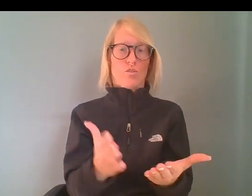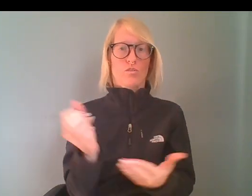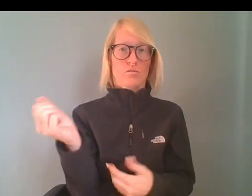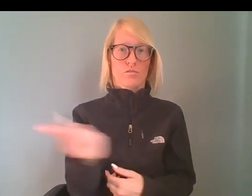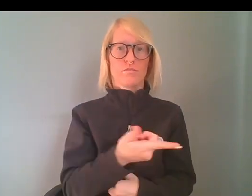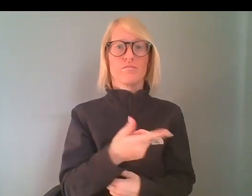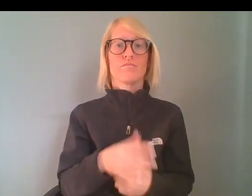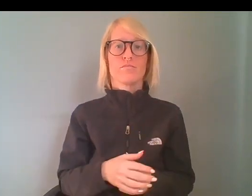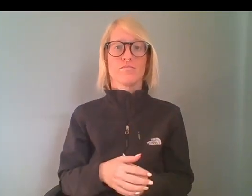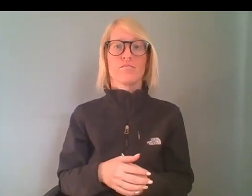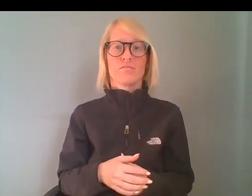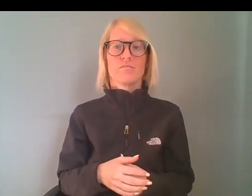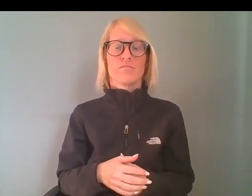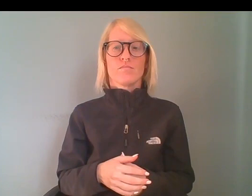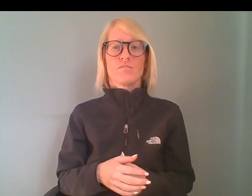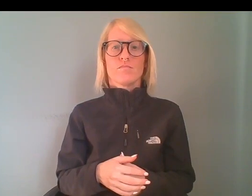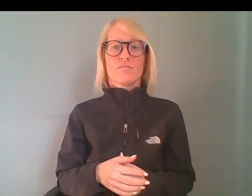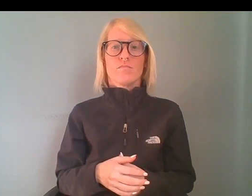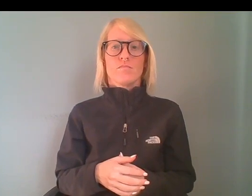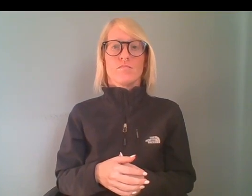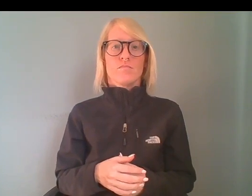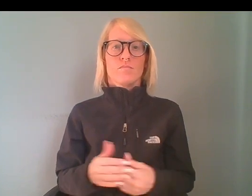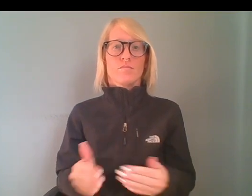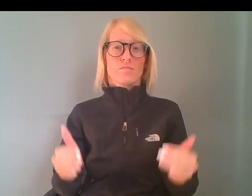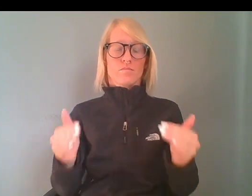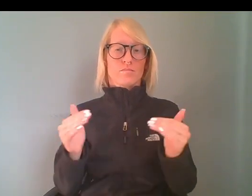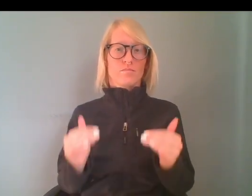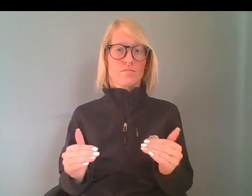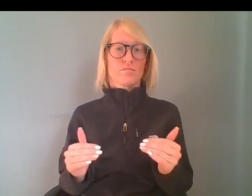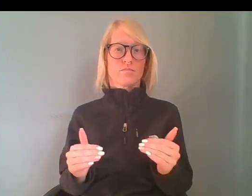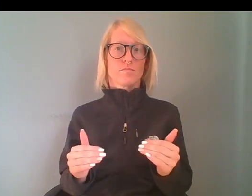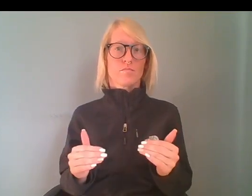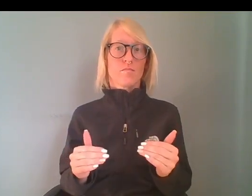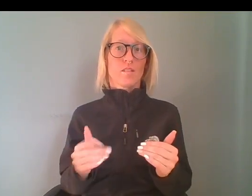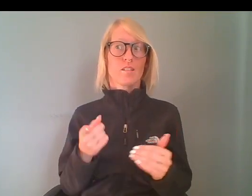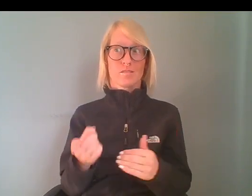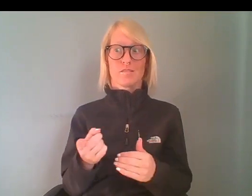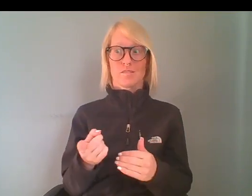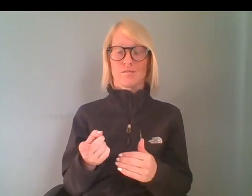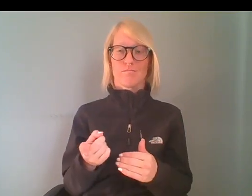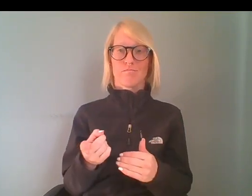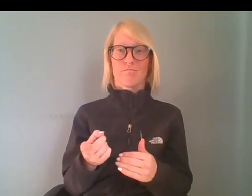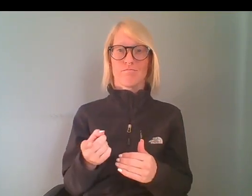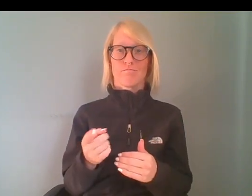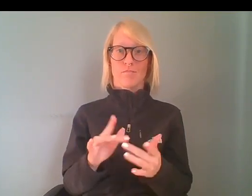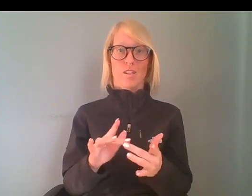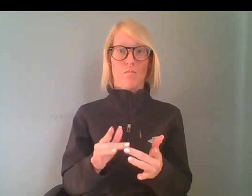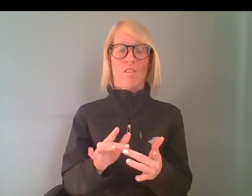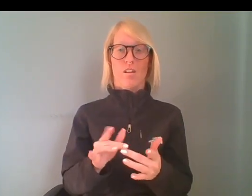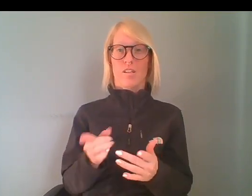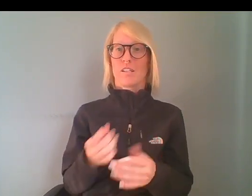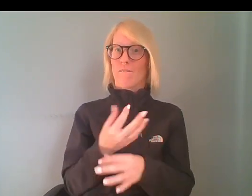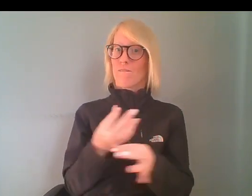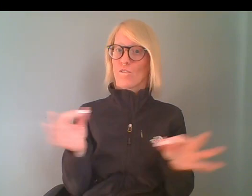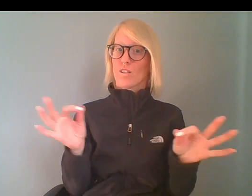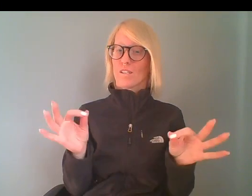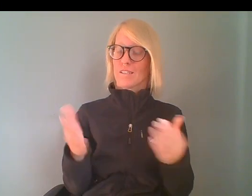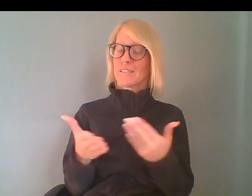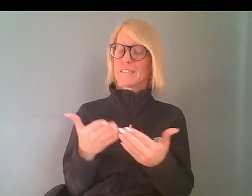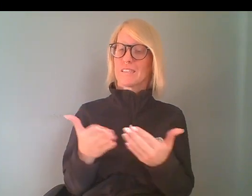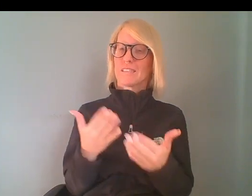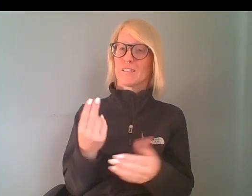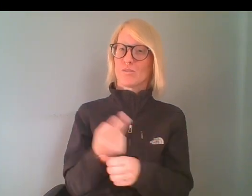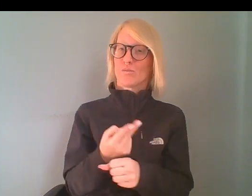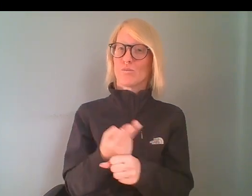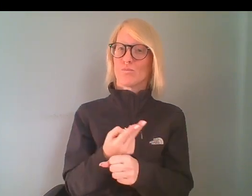your blog. I'm talking about Blogger today. It is free, and just because I find it to be one of the easiest ones to use, so